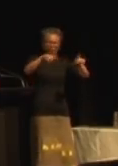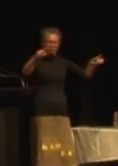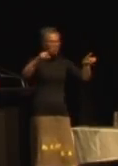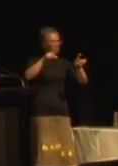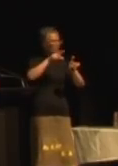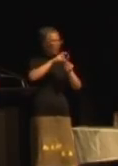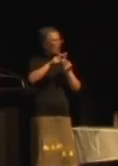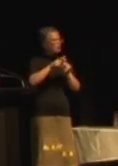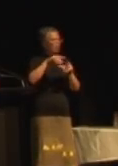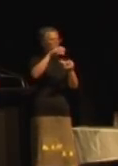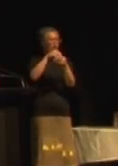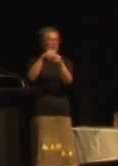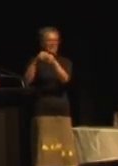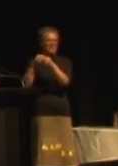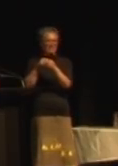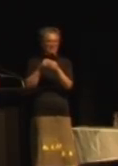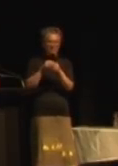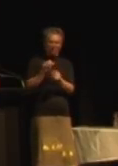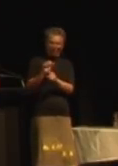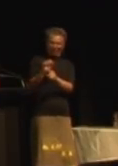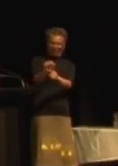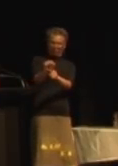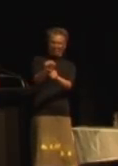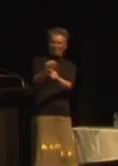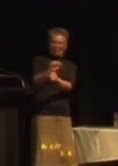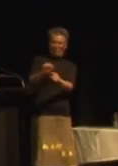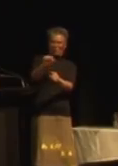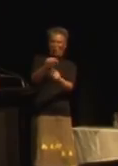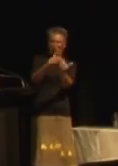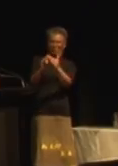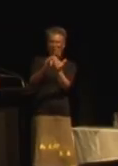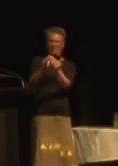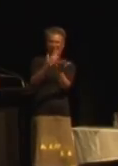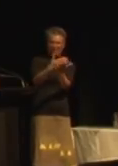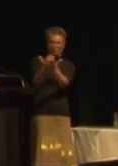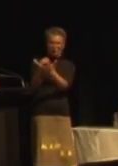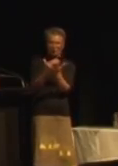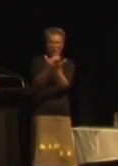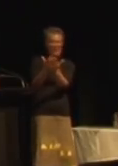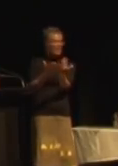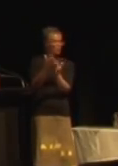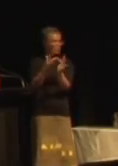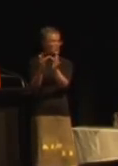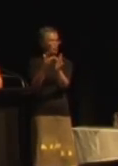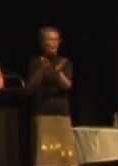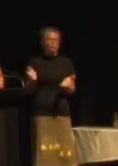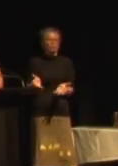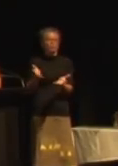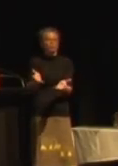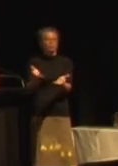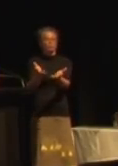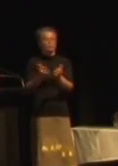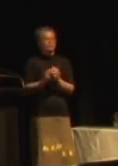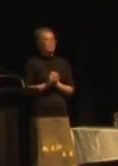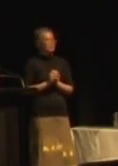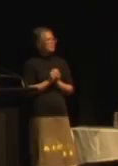enabling local chapters to speak with their own creative voice while building solidarity and sharing resources across the network. I got to meet this cohort